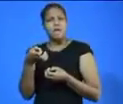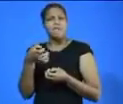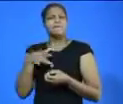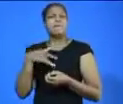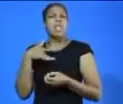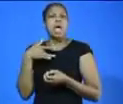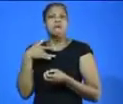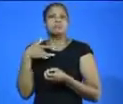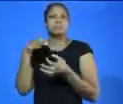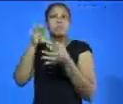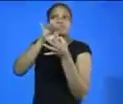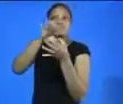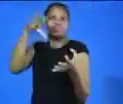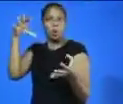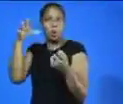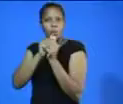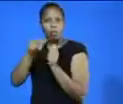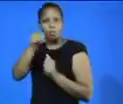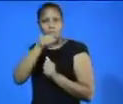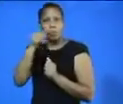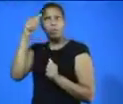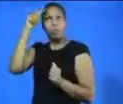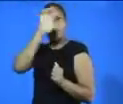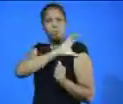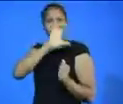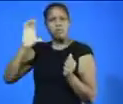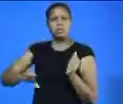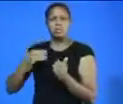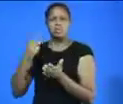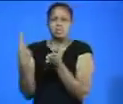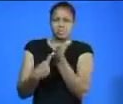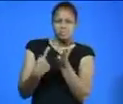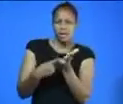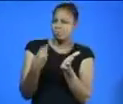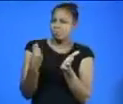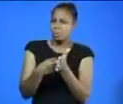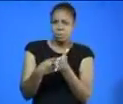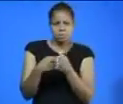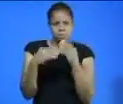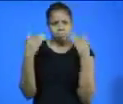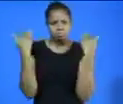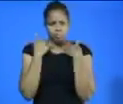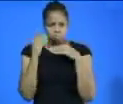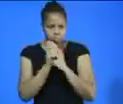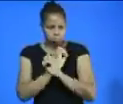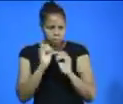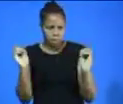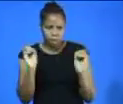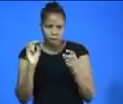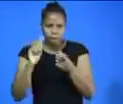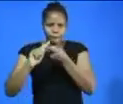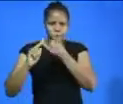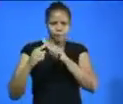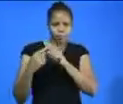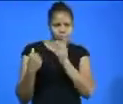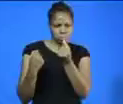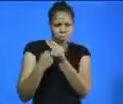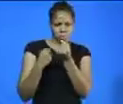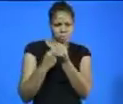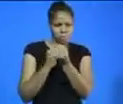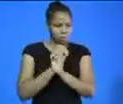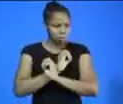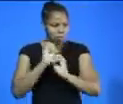you. Sometimes when your money is acting funny and all your friends seem to be uncaring